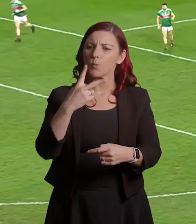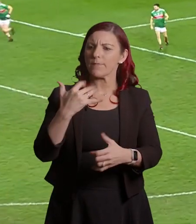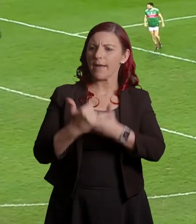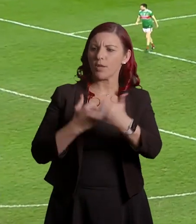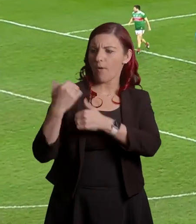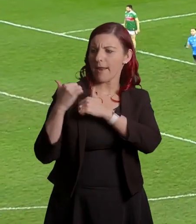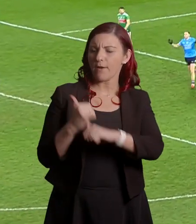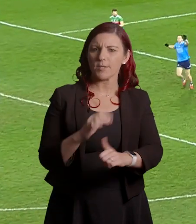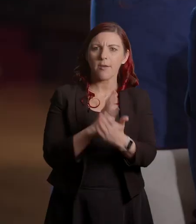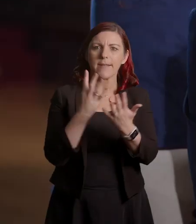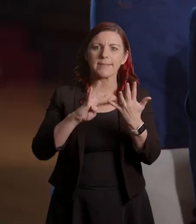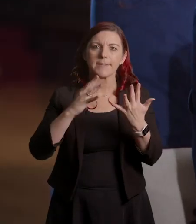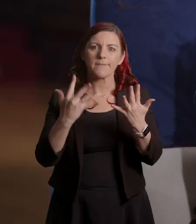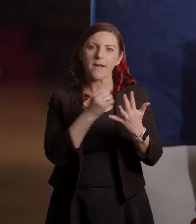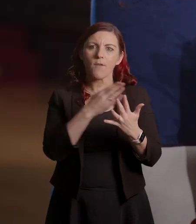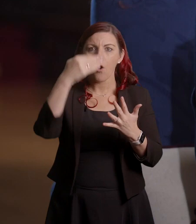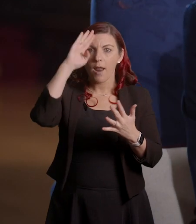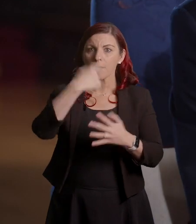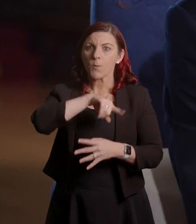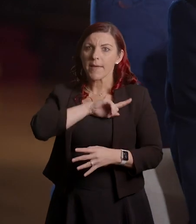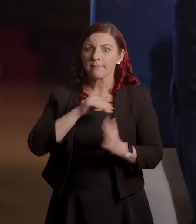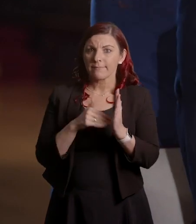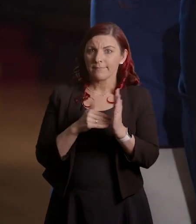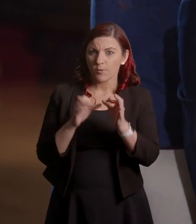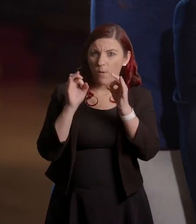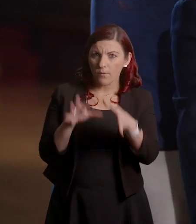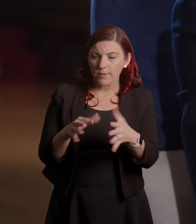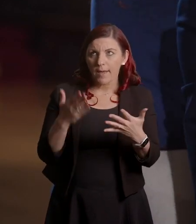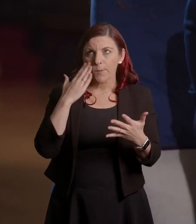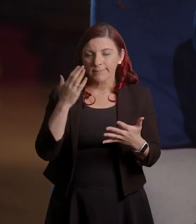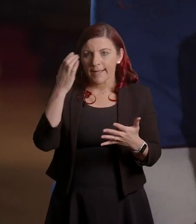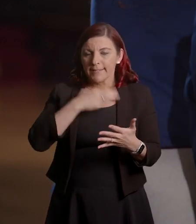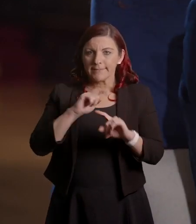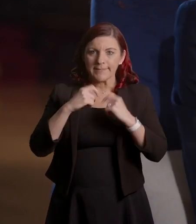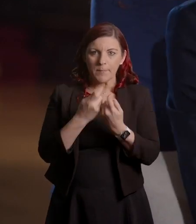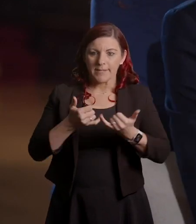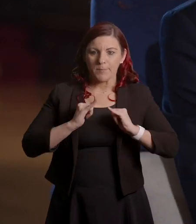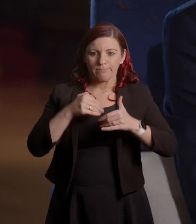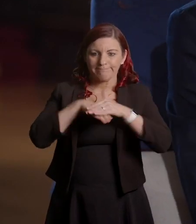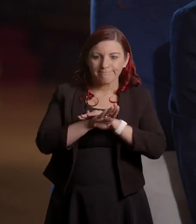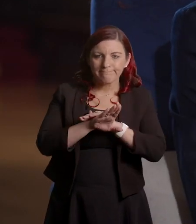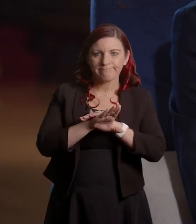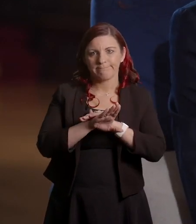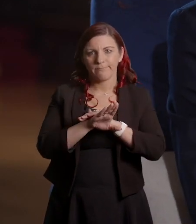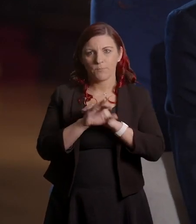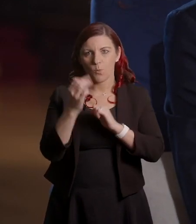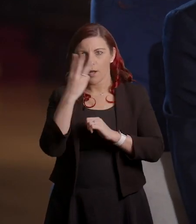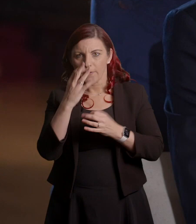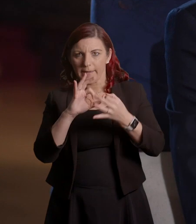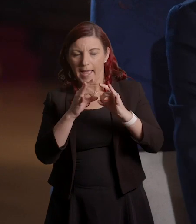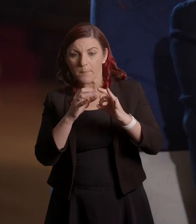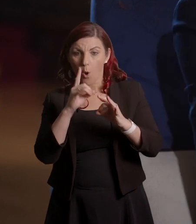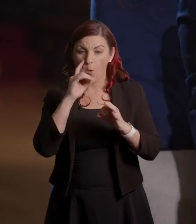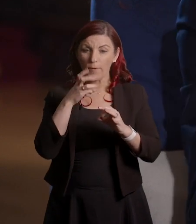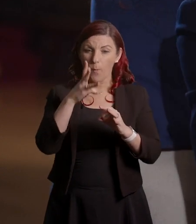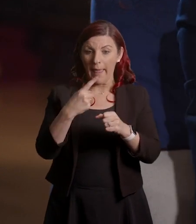anniversary of the 1995 All-Ireland win, of course. This year, sadly, the team couldn't be in Croke Park at the weekend, but hopefully